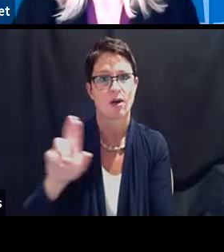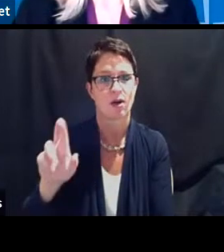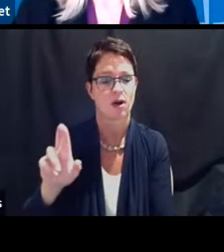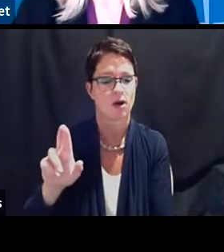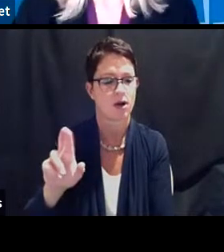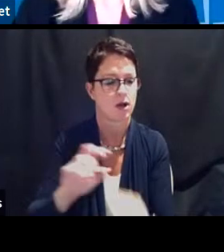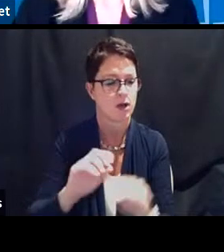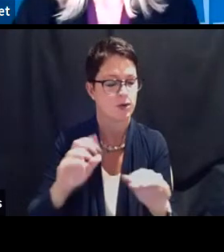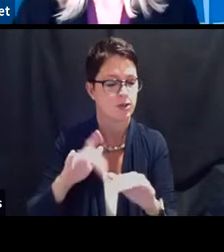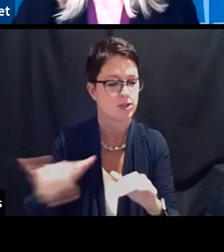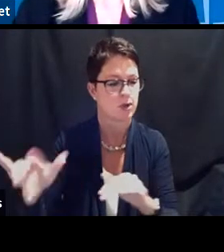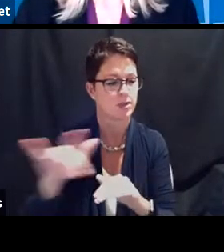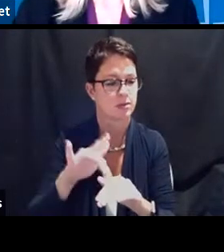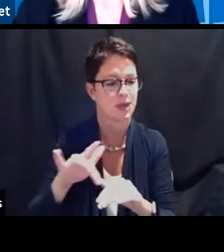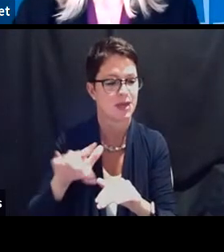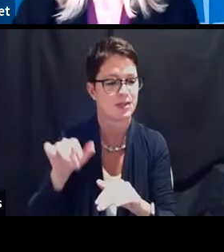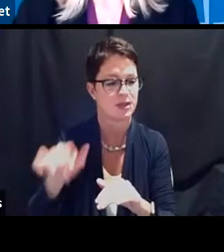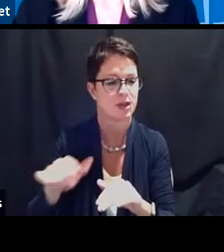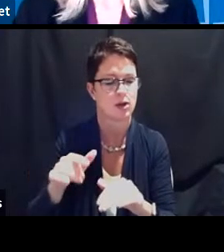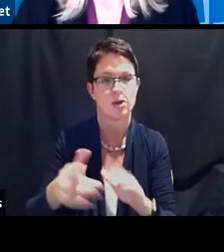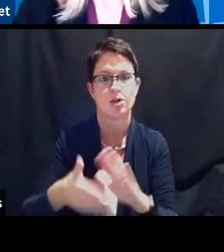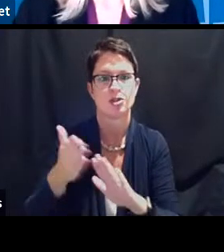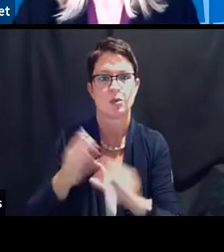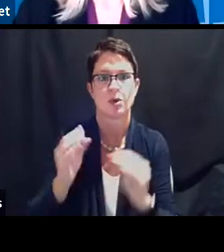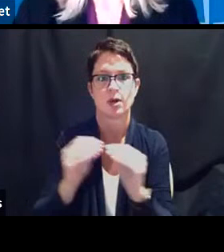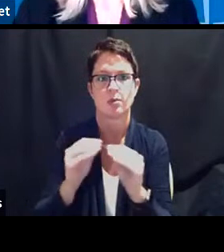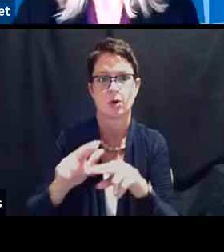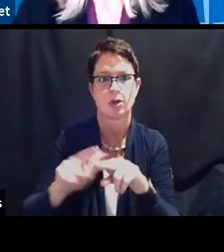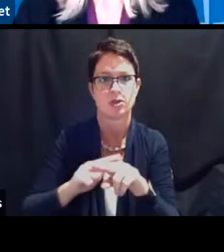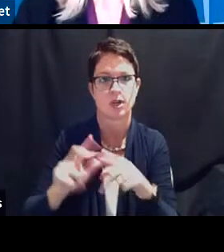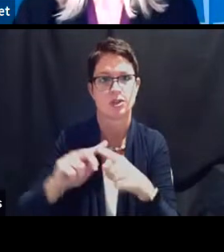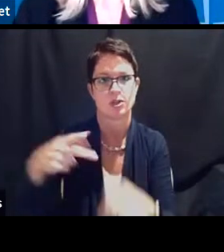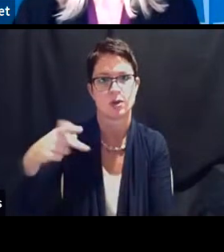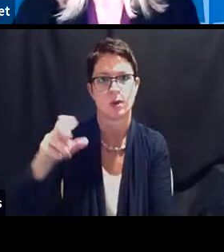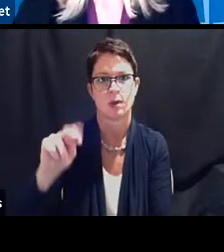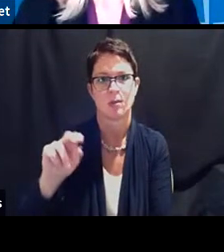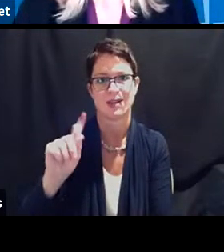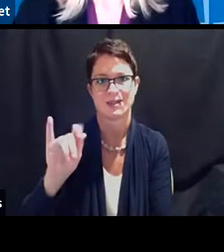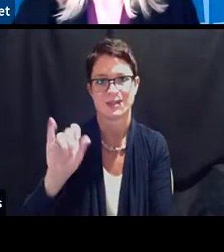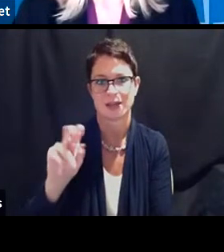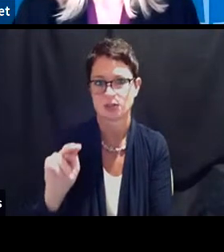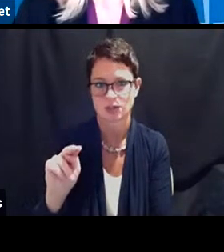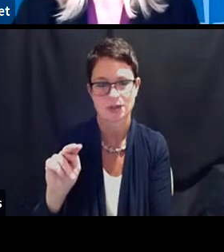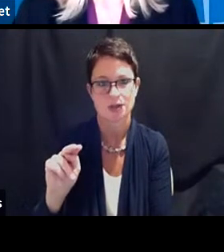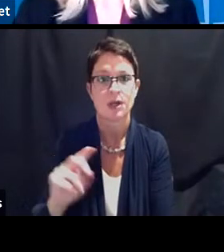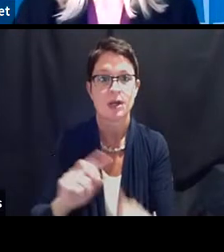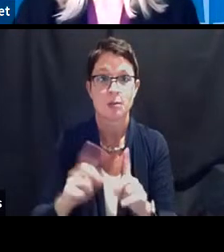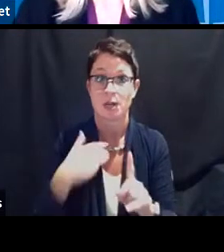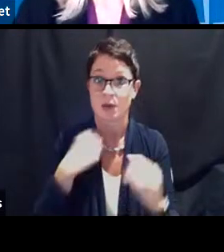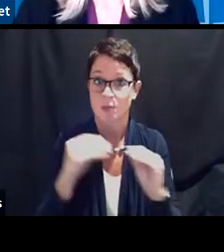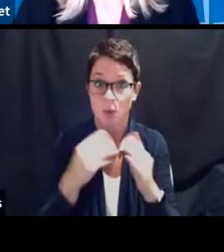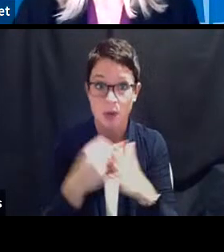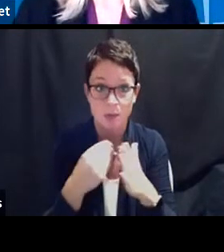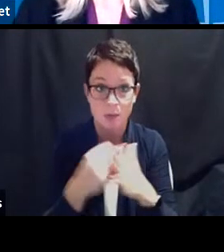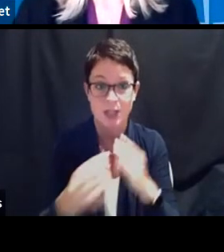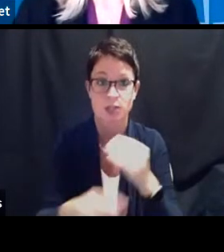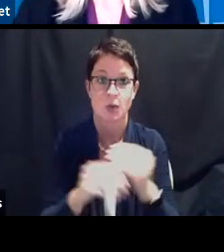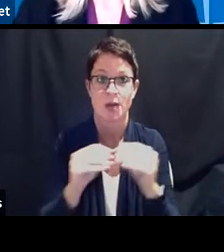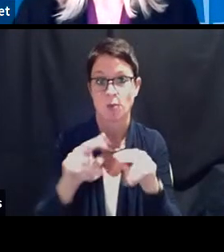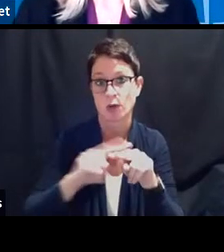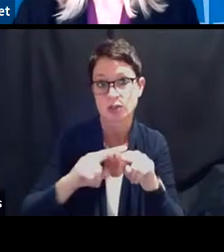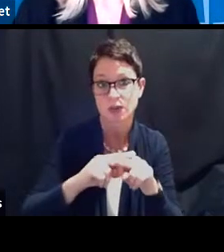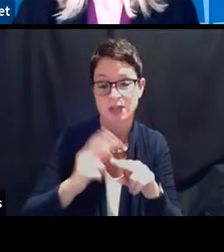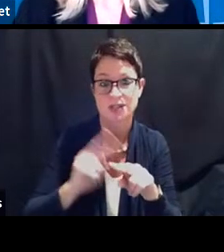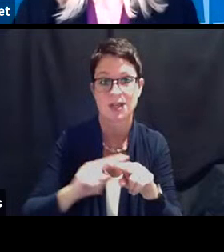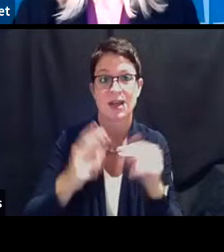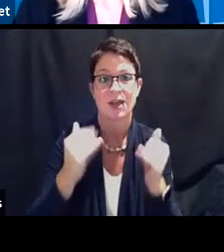no more space at Penn Station to run more trains to Penn Station. So unless you had more money to run more trains and to expand the